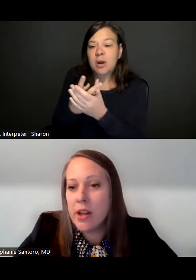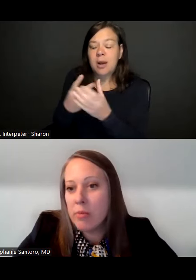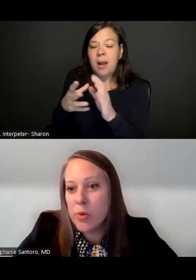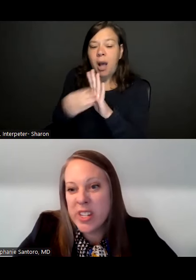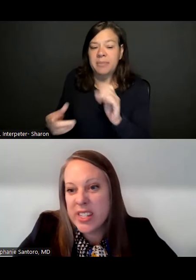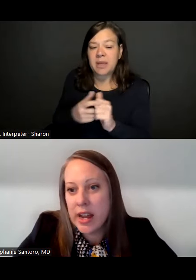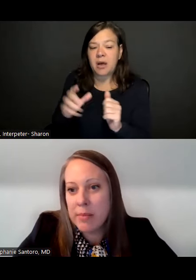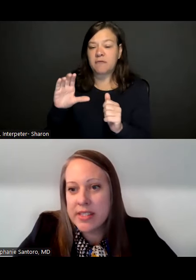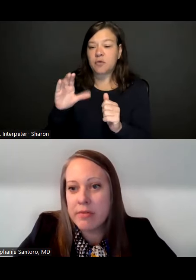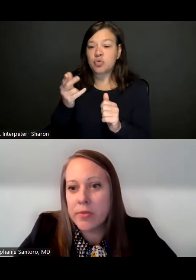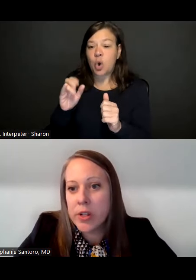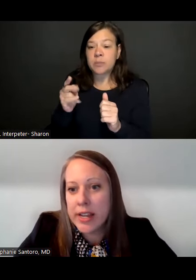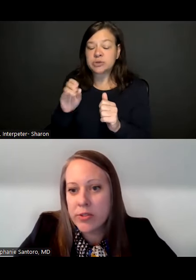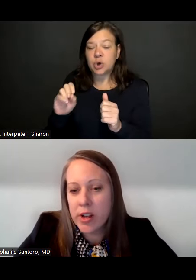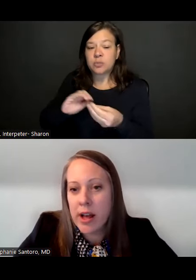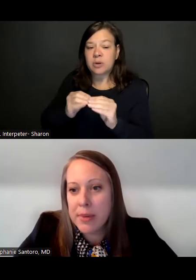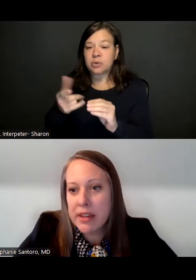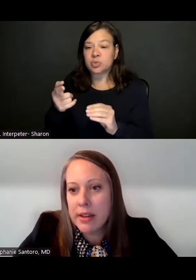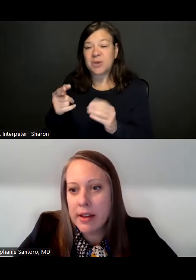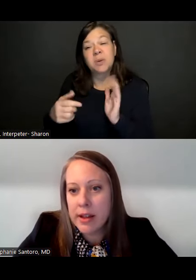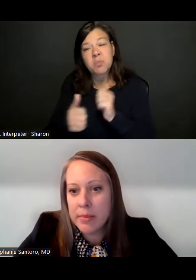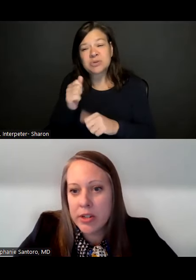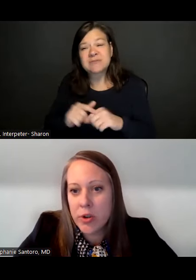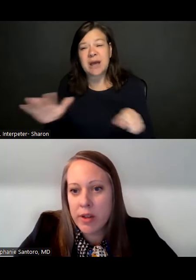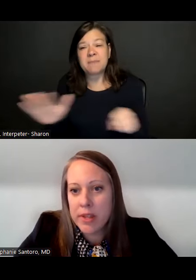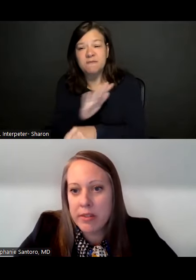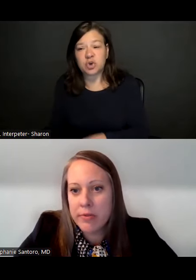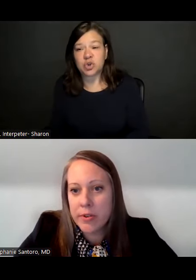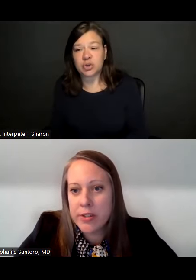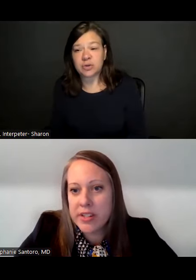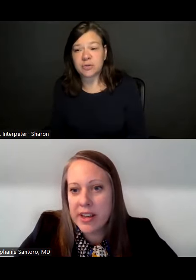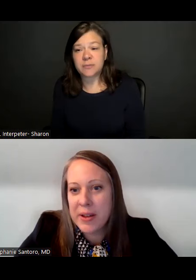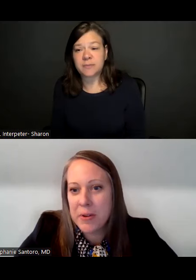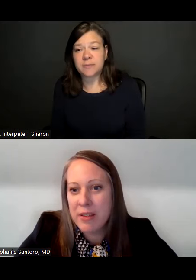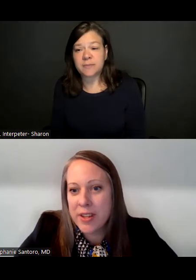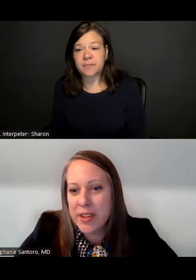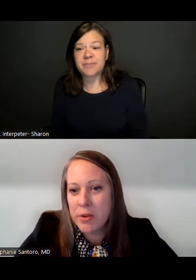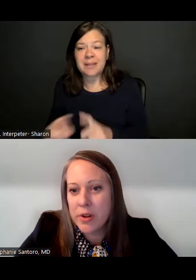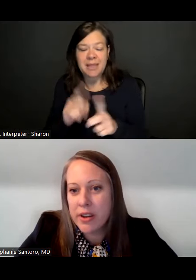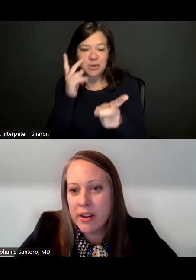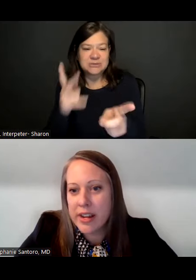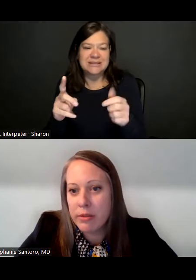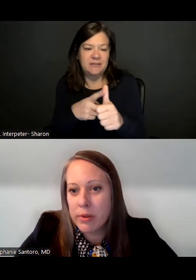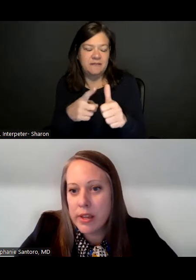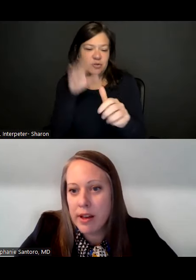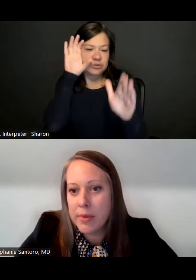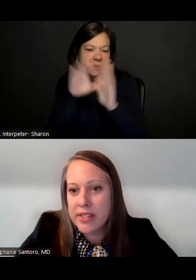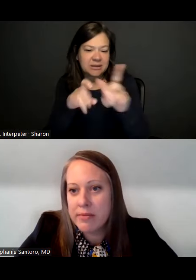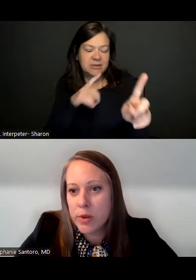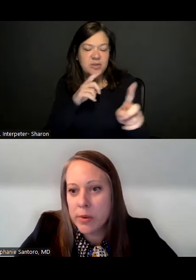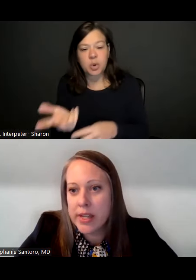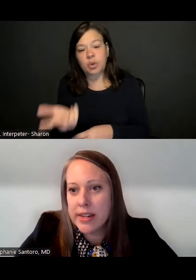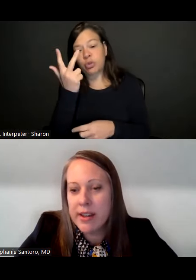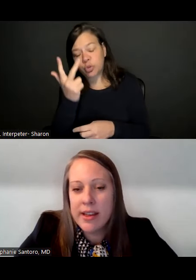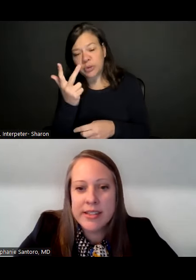21. Most of the time it's a full extra copy, like shown up in the first graphic here, where there are kind of 3 copies